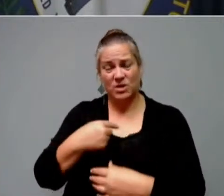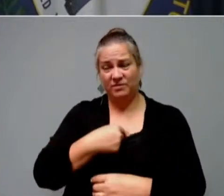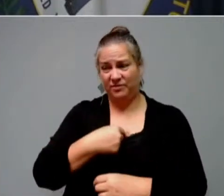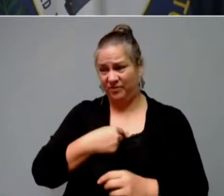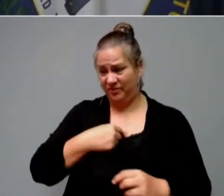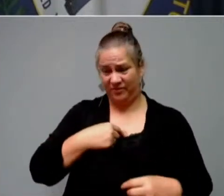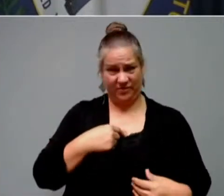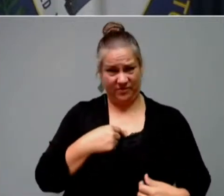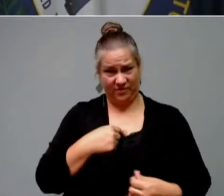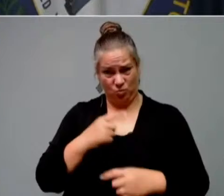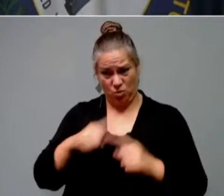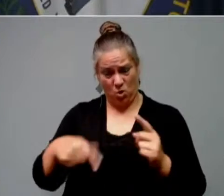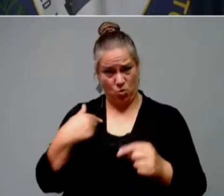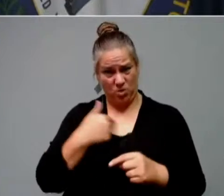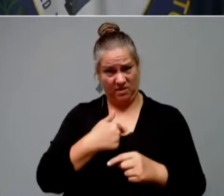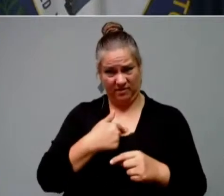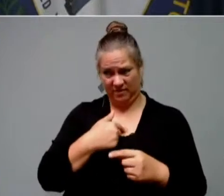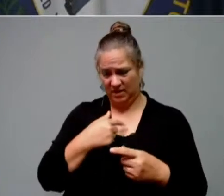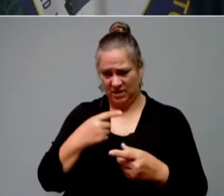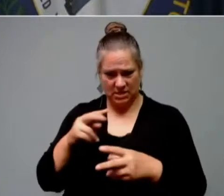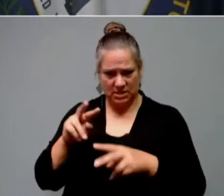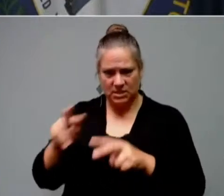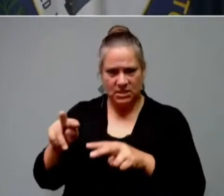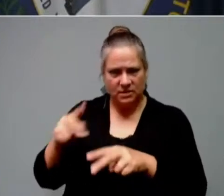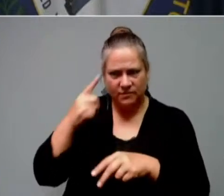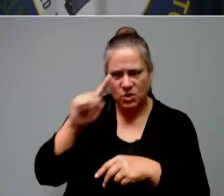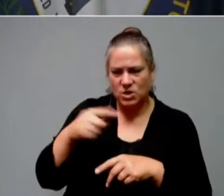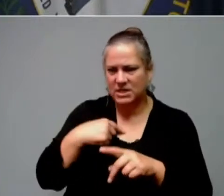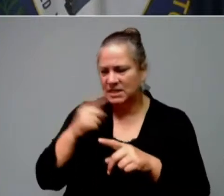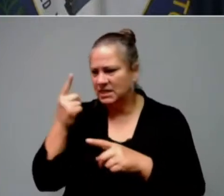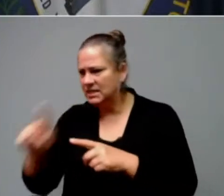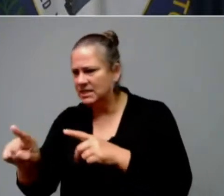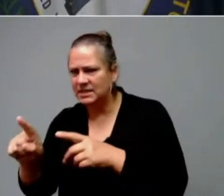variant and the illness that the variant is bringing with it.